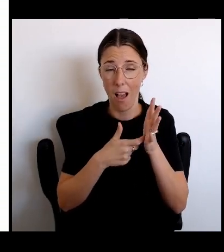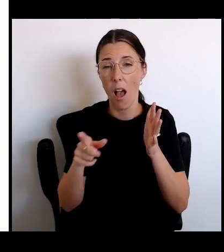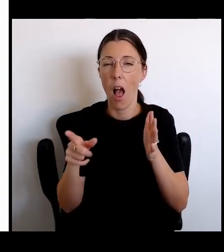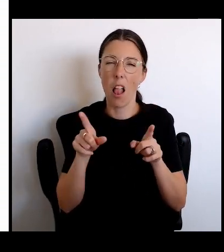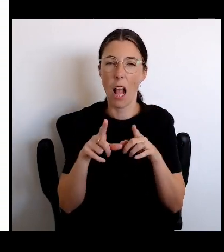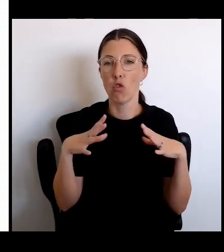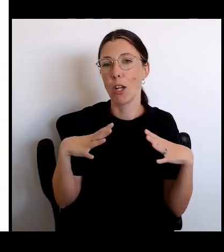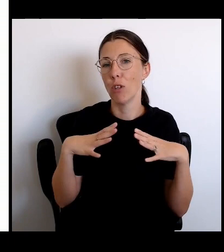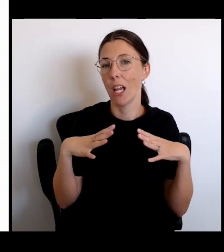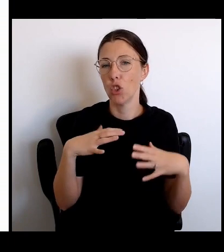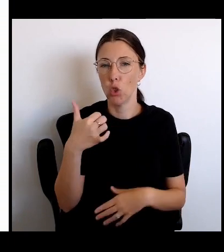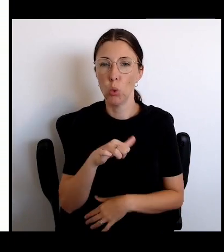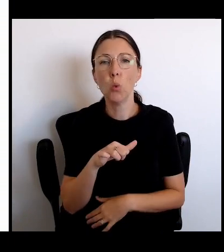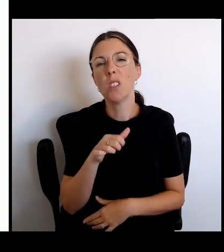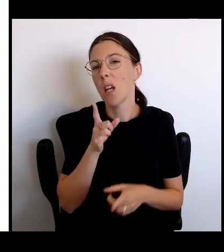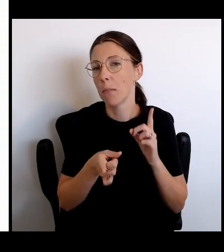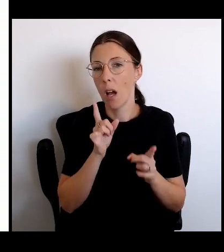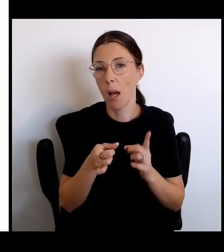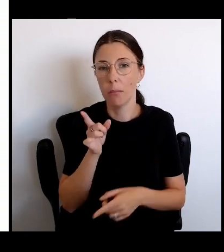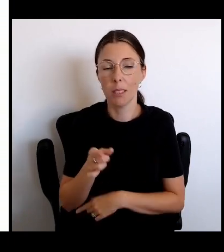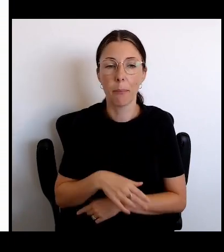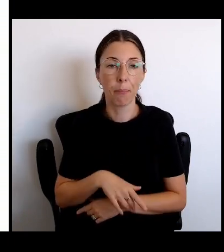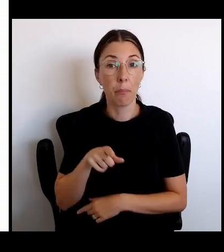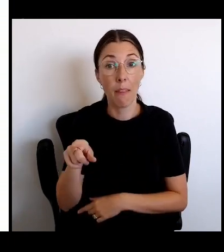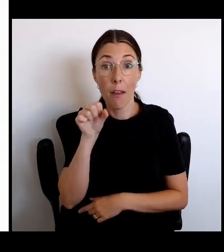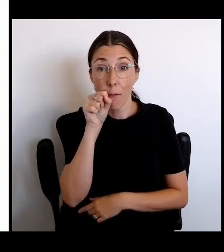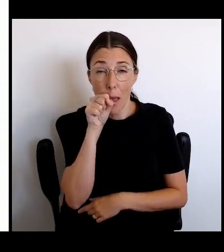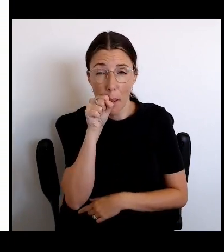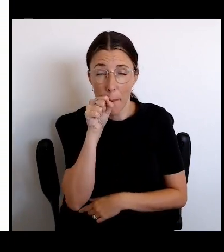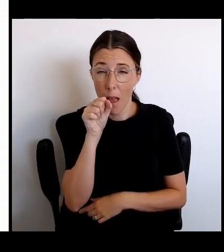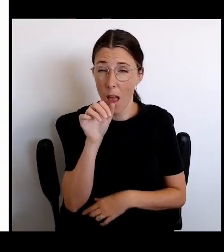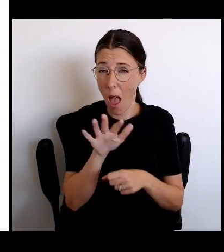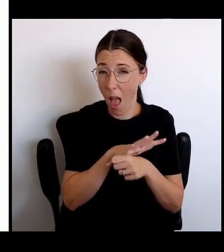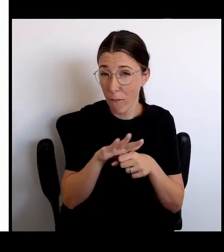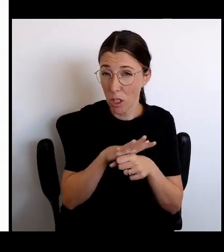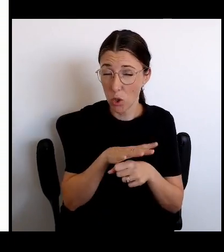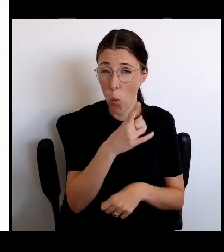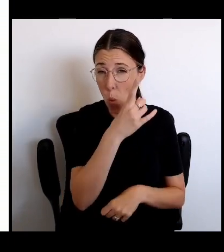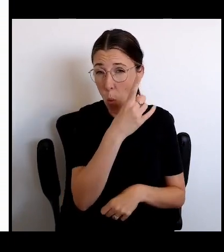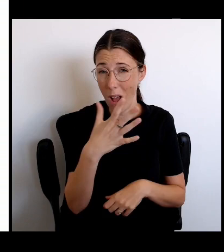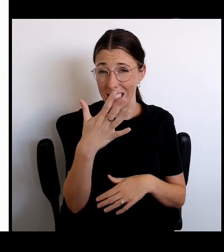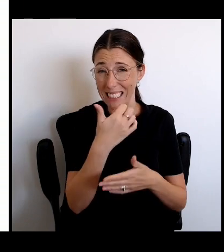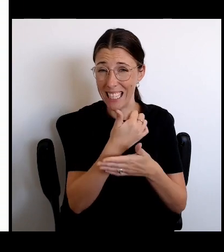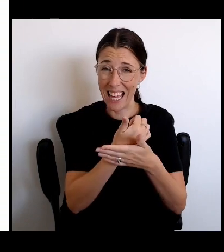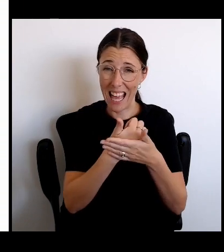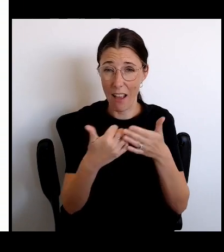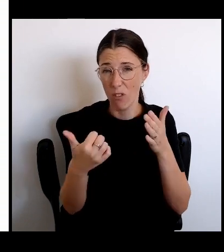vaping. They are vaping on average about once every few months, some more often, some